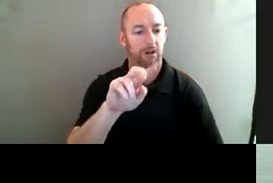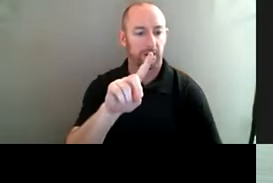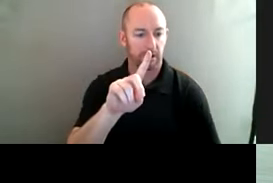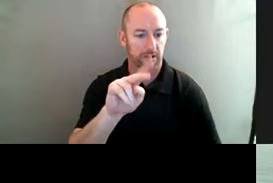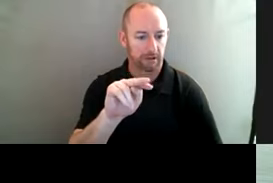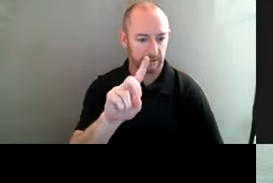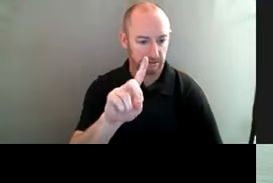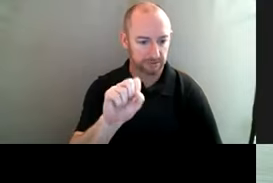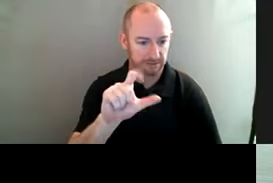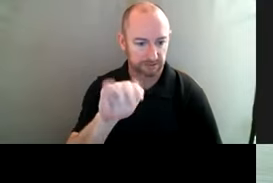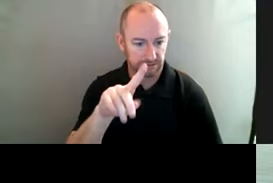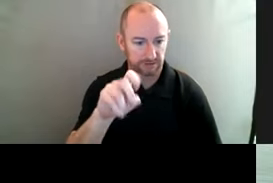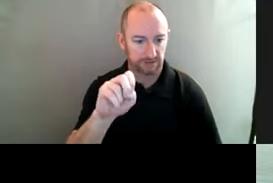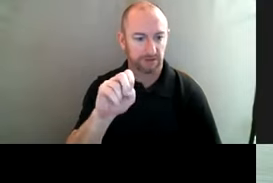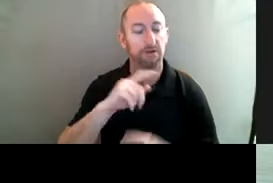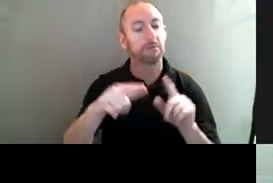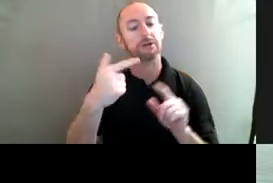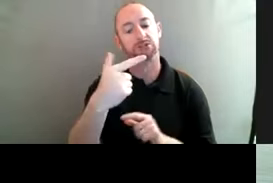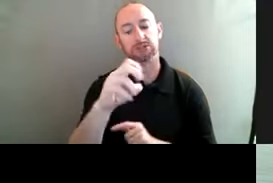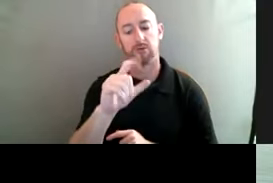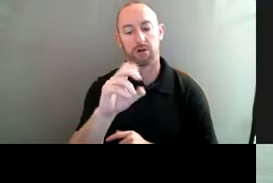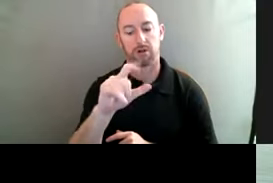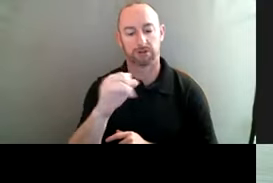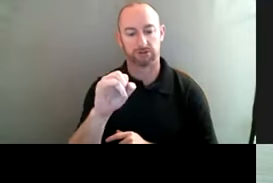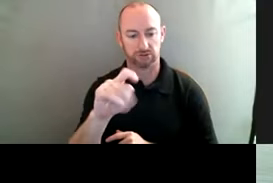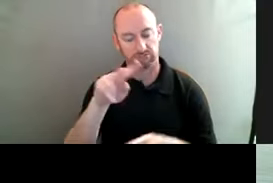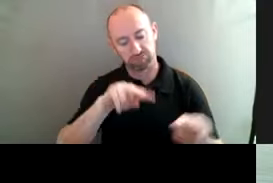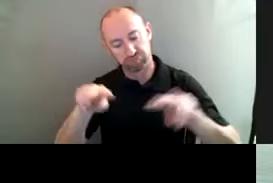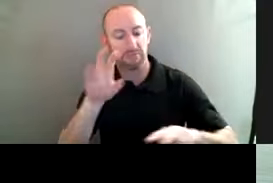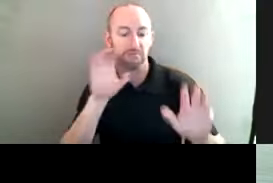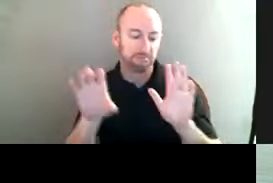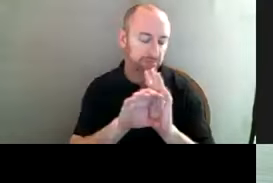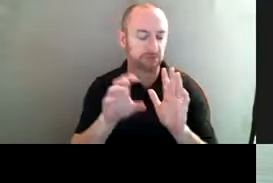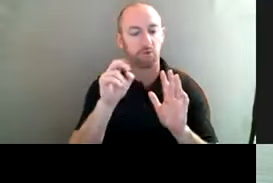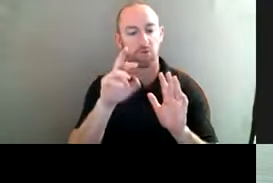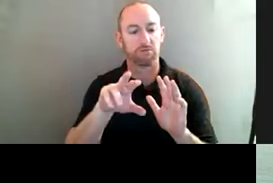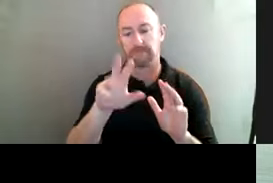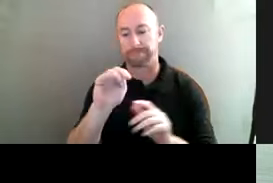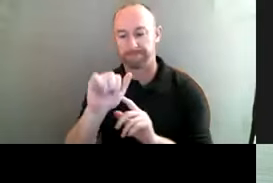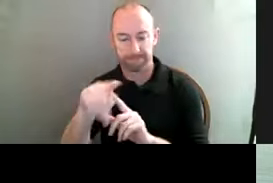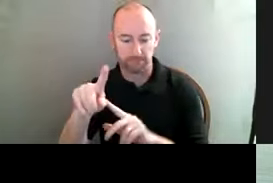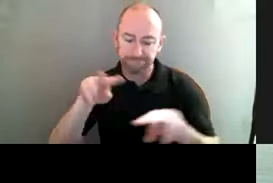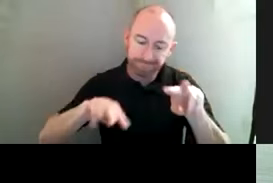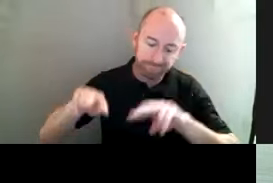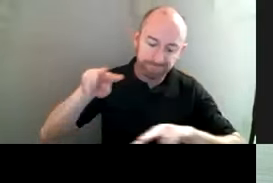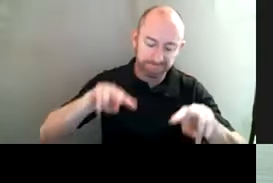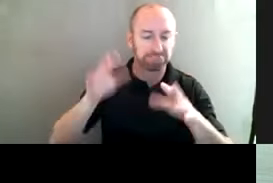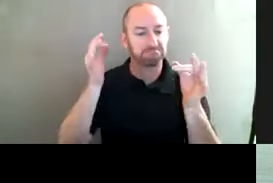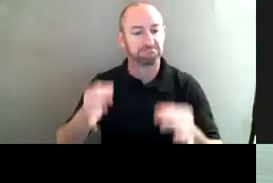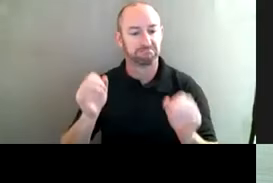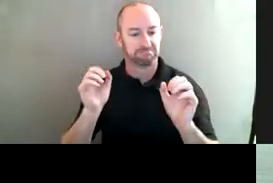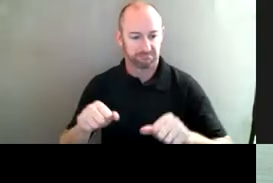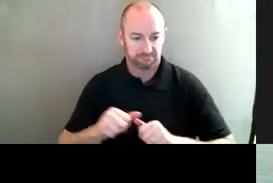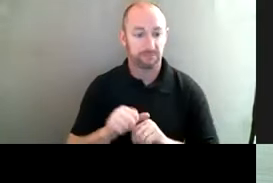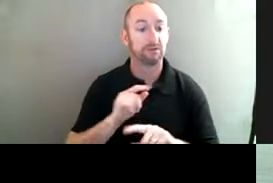experienced geologist will be able to look at and say an image, an aerial photograph, or a topographic map, and make that judgment. But